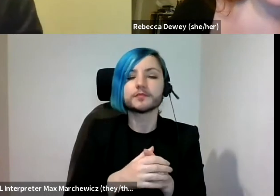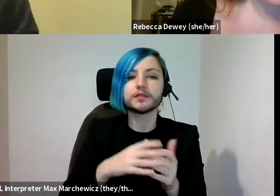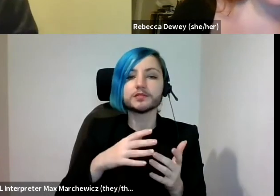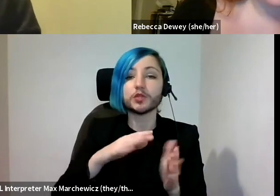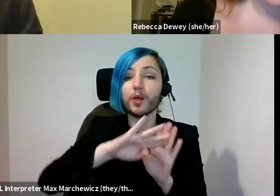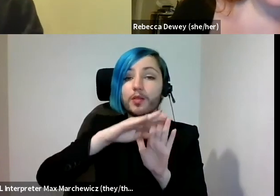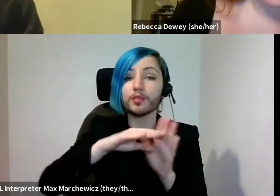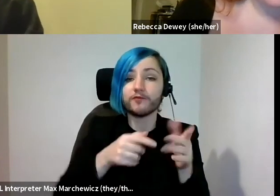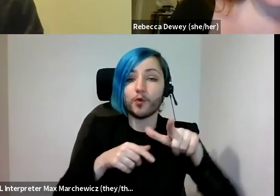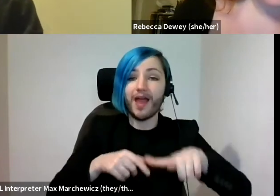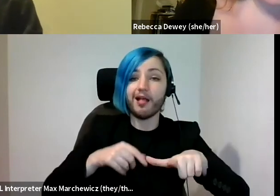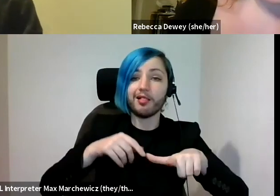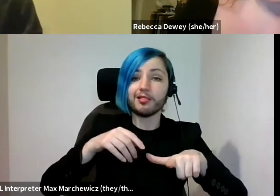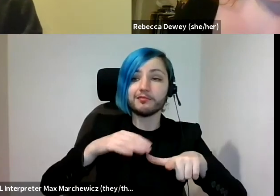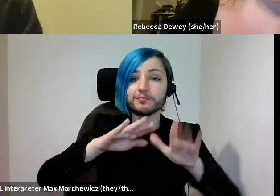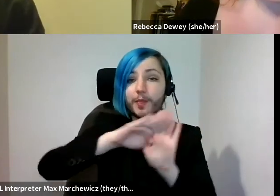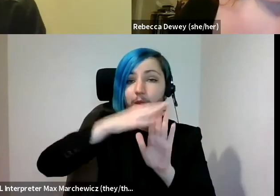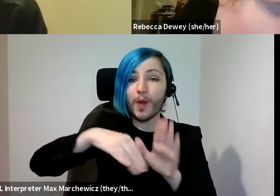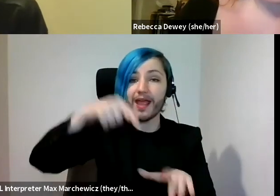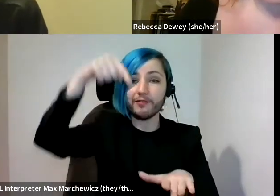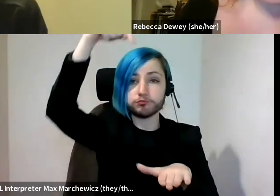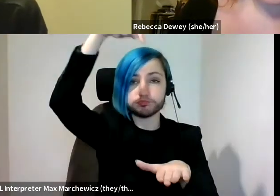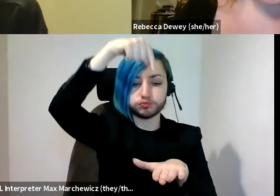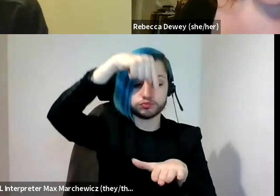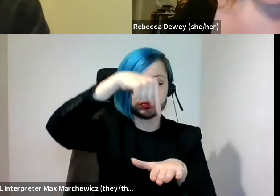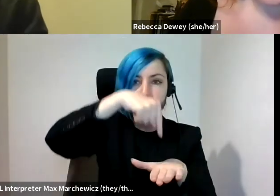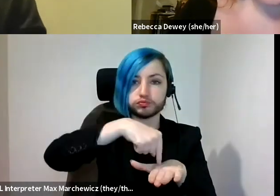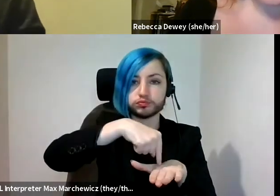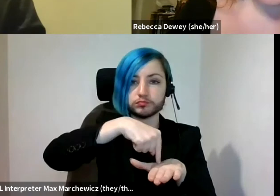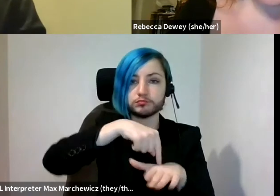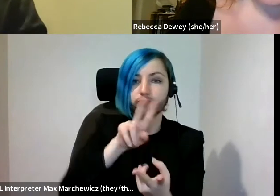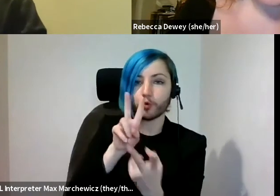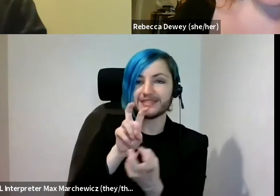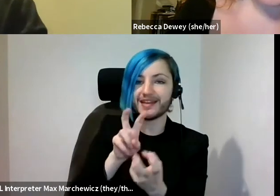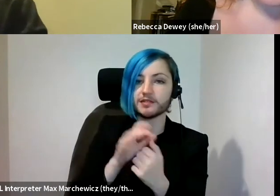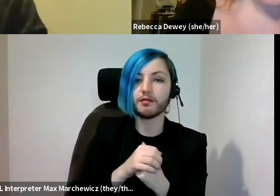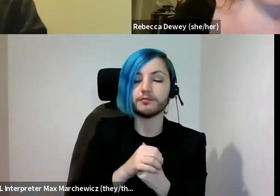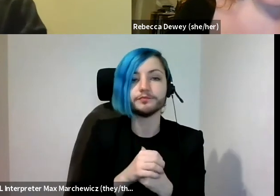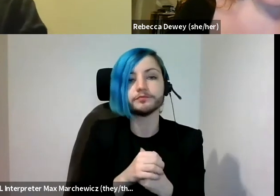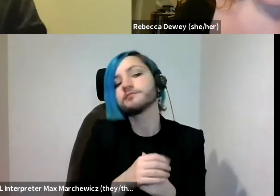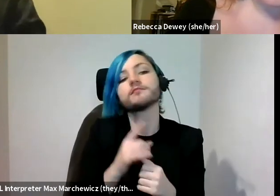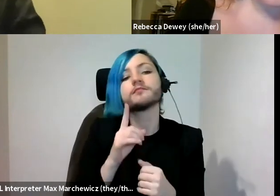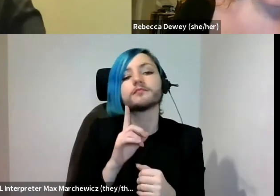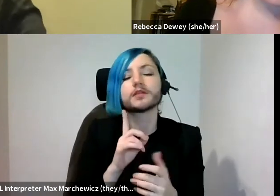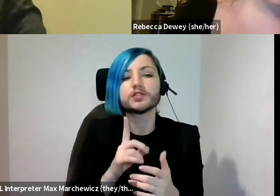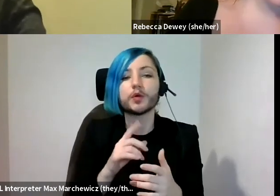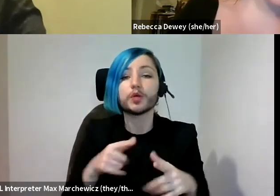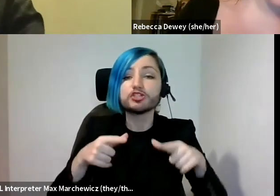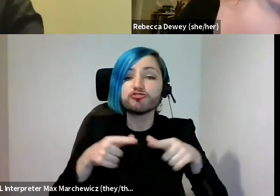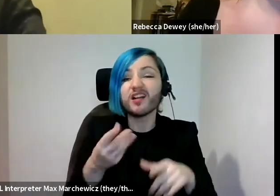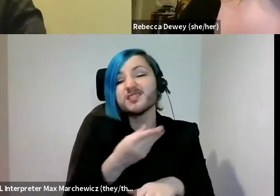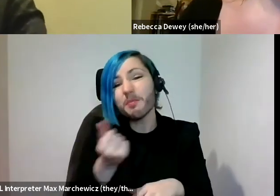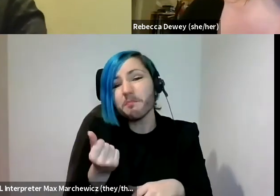a triangle, you know, it does have some advantages, but the L shape on the ground, I think, was the